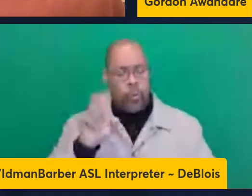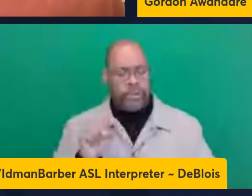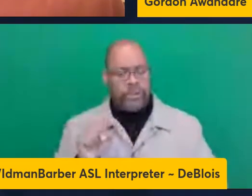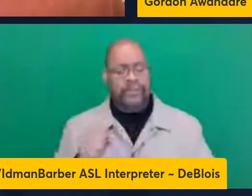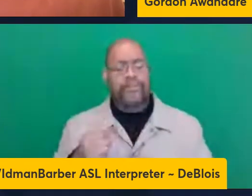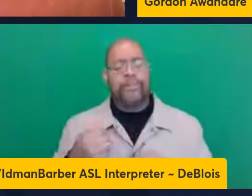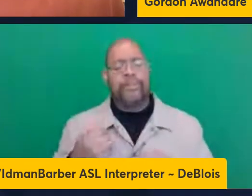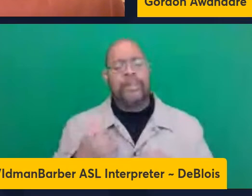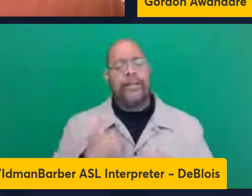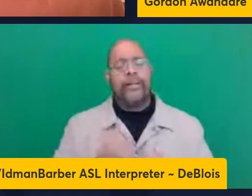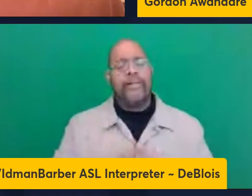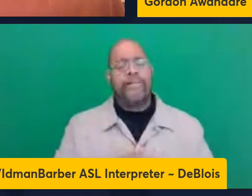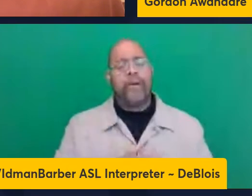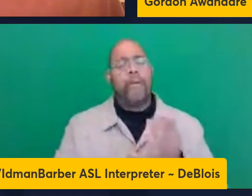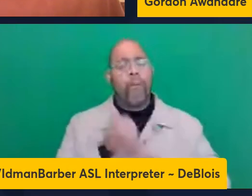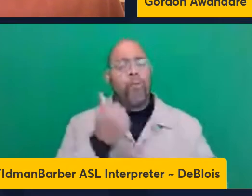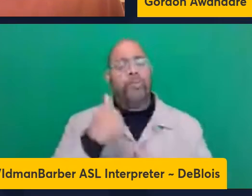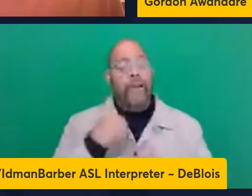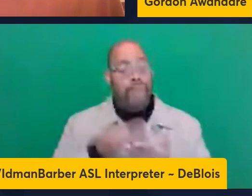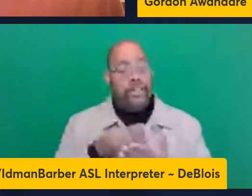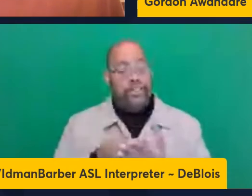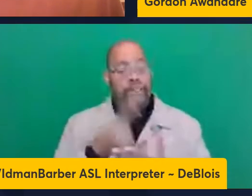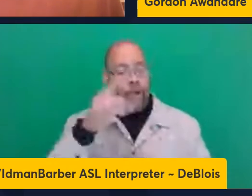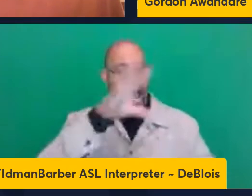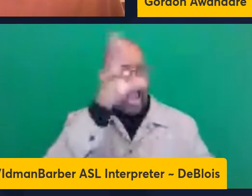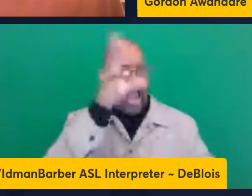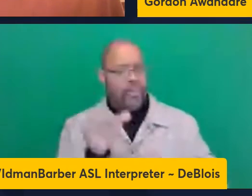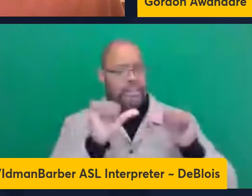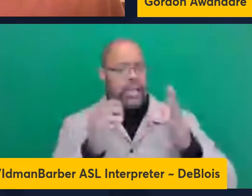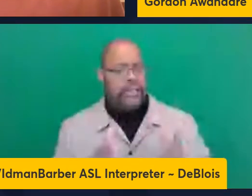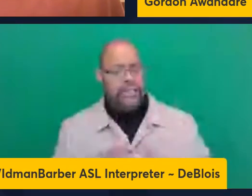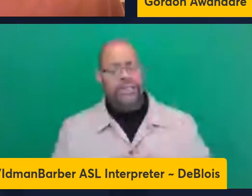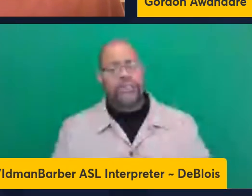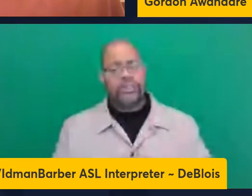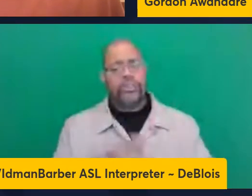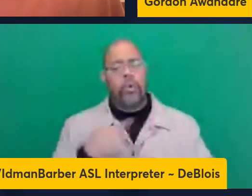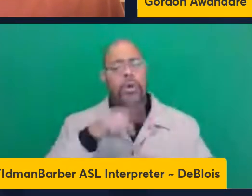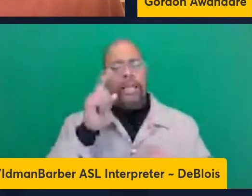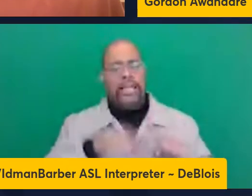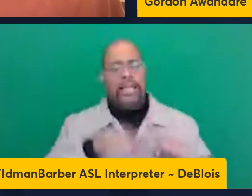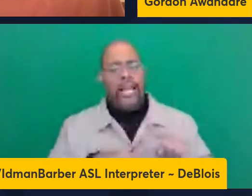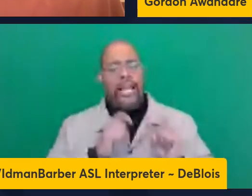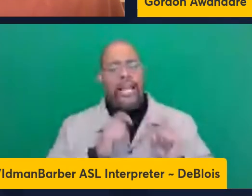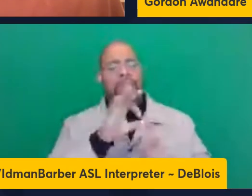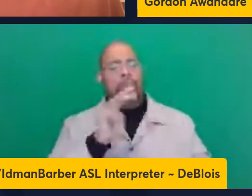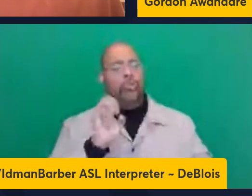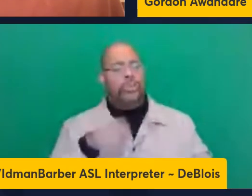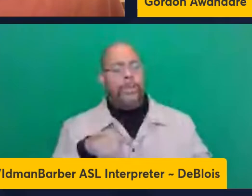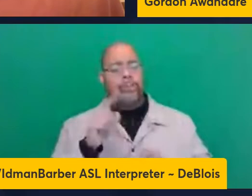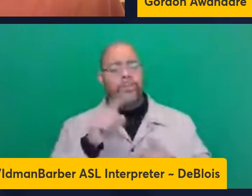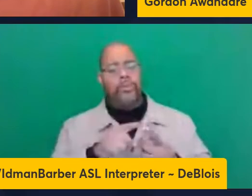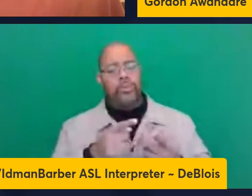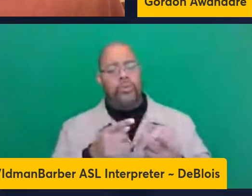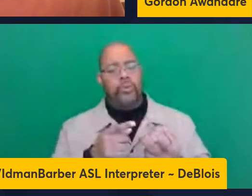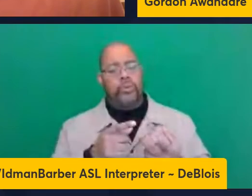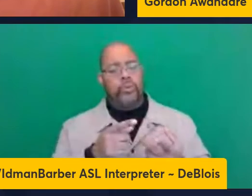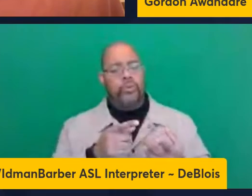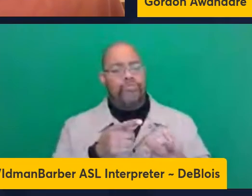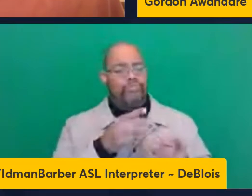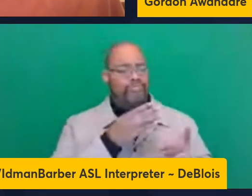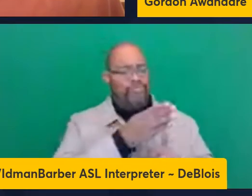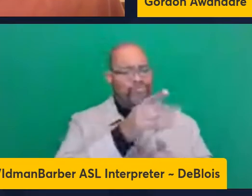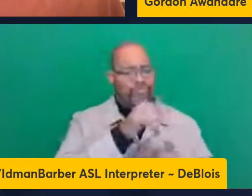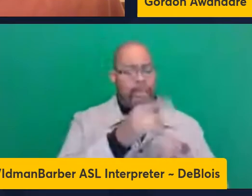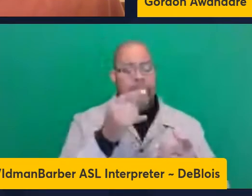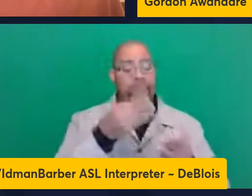have most of our funding is for African scientists. So we cannot give a fellowship to study at WAGBI because the